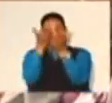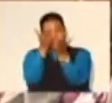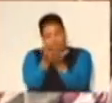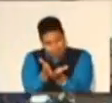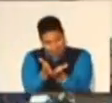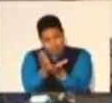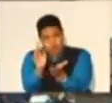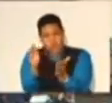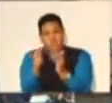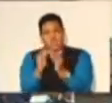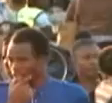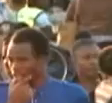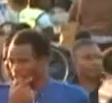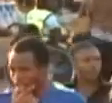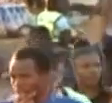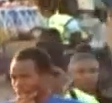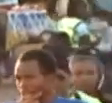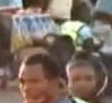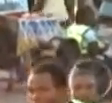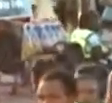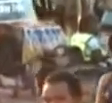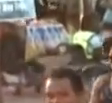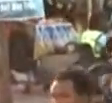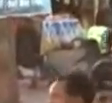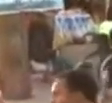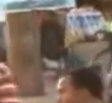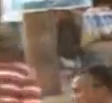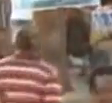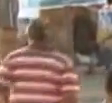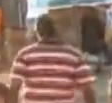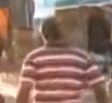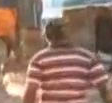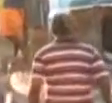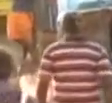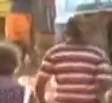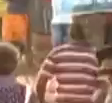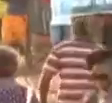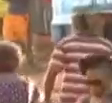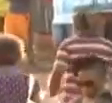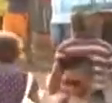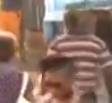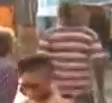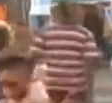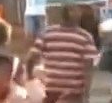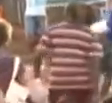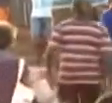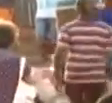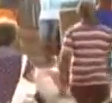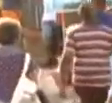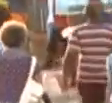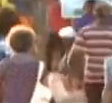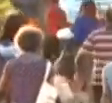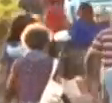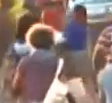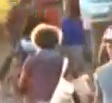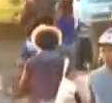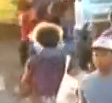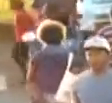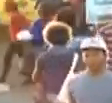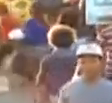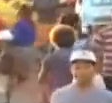CEEN Caribbean News. And a part of the government's growth plan is to fast-track the implementation of the